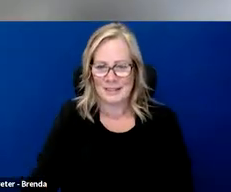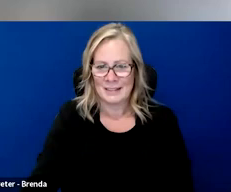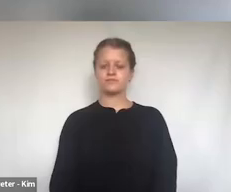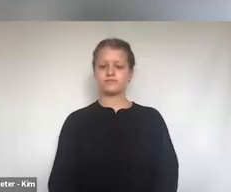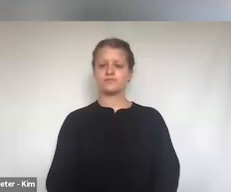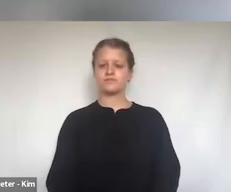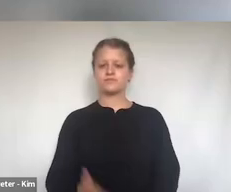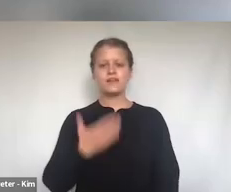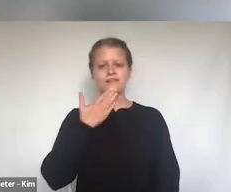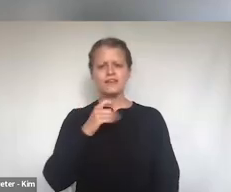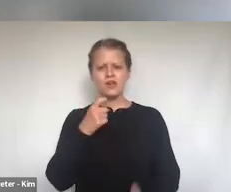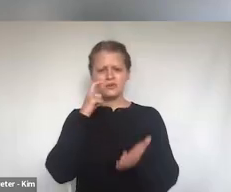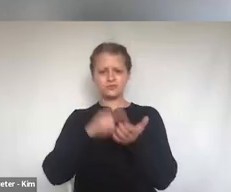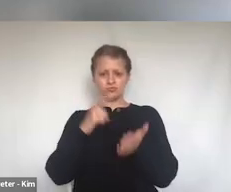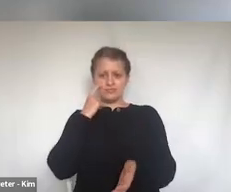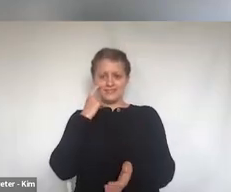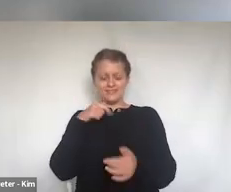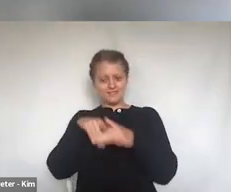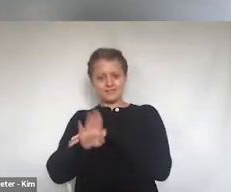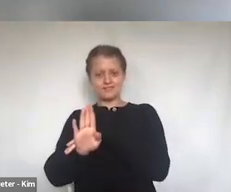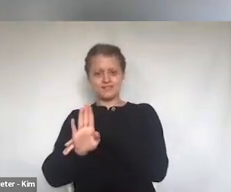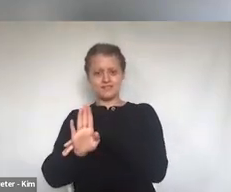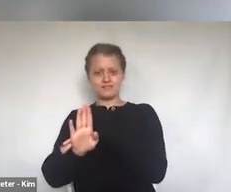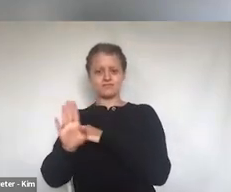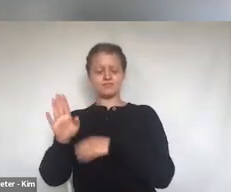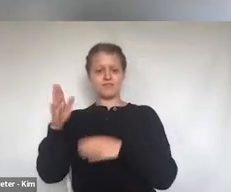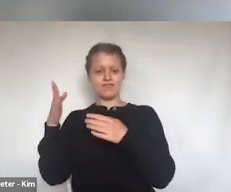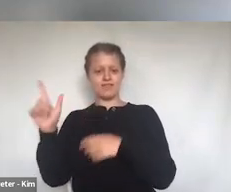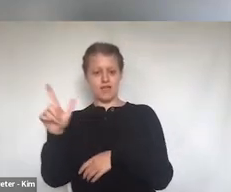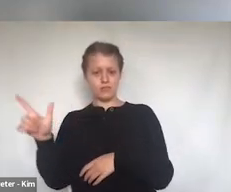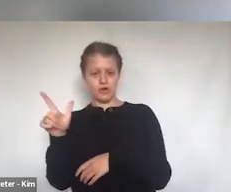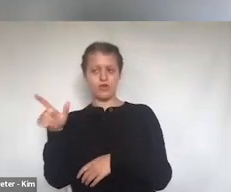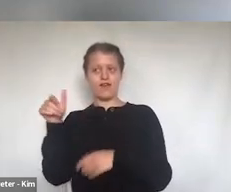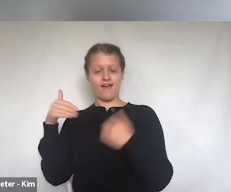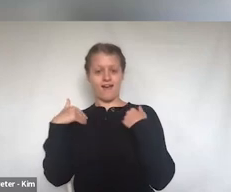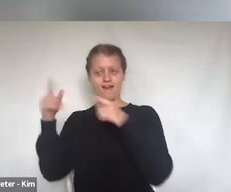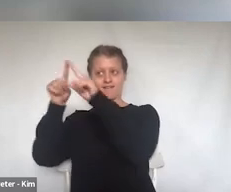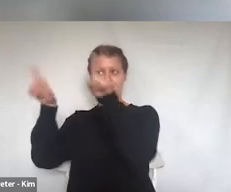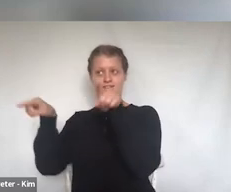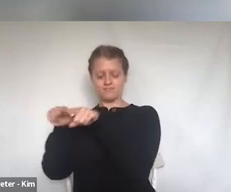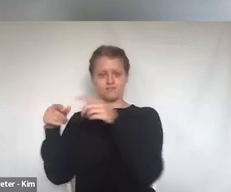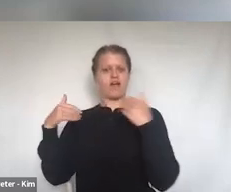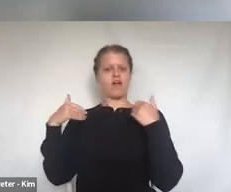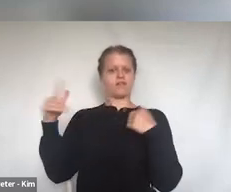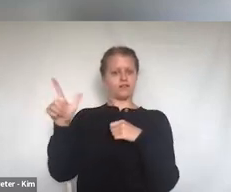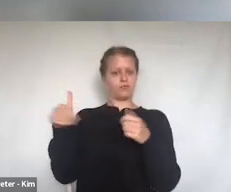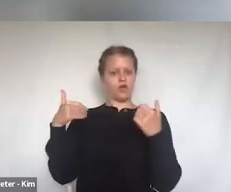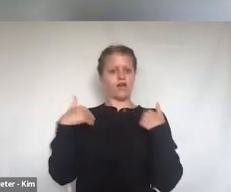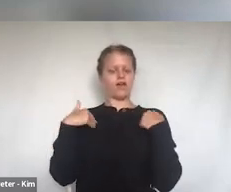libraries recently, and they had a big sign up that said that they had air filtration. So even a great thing to check in with